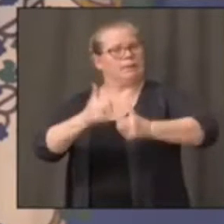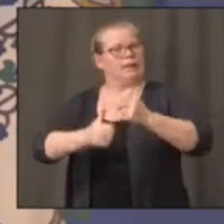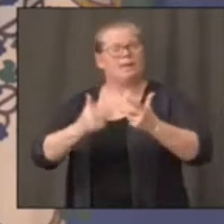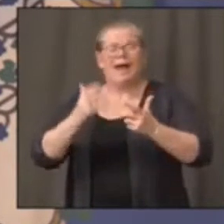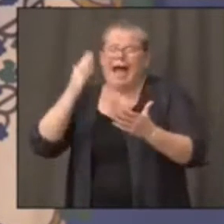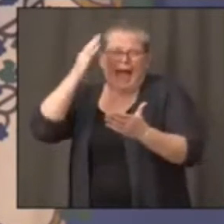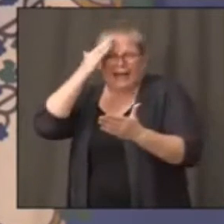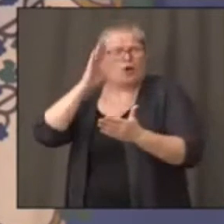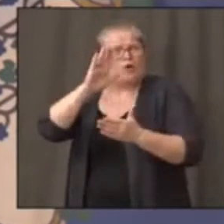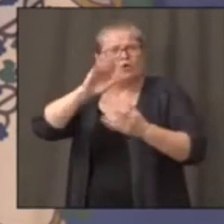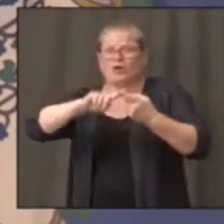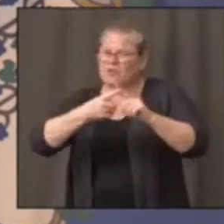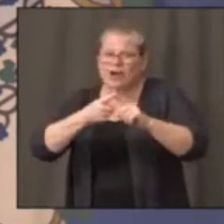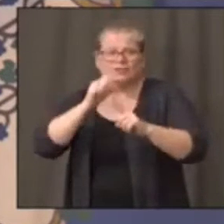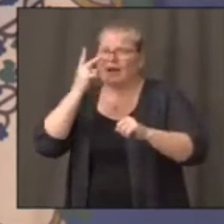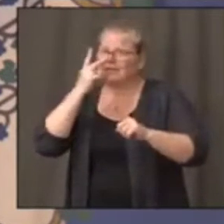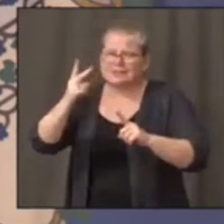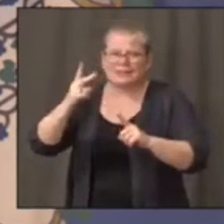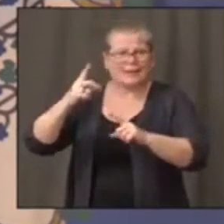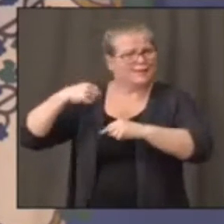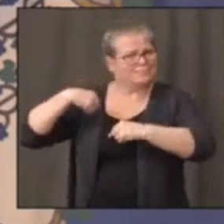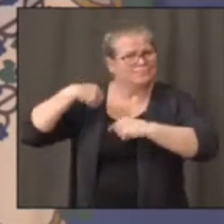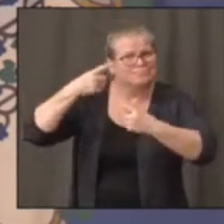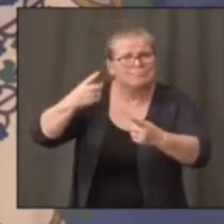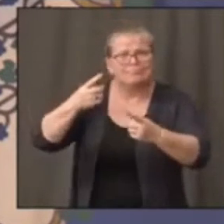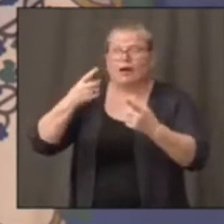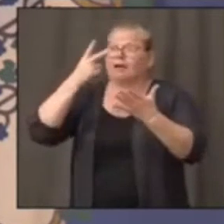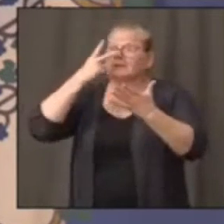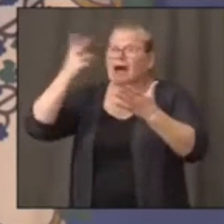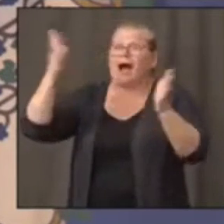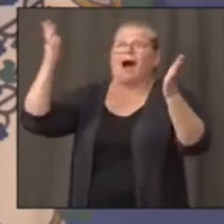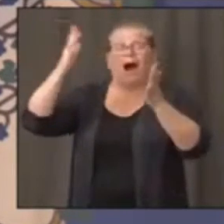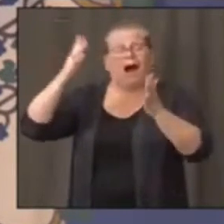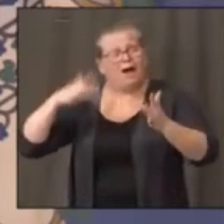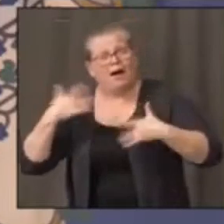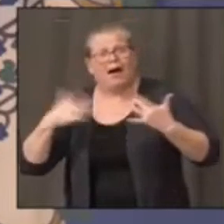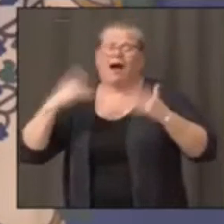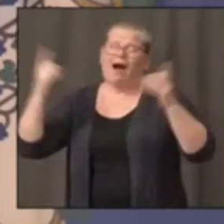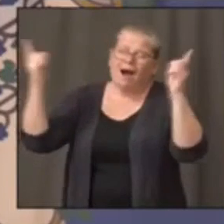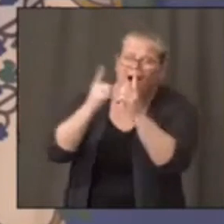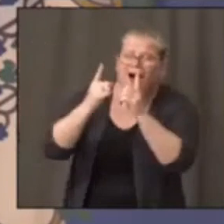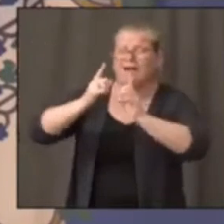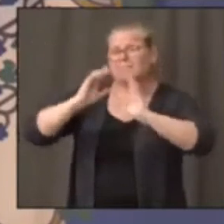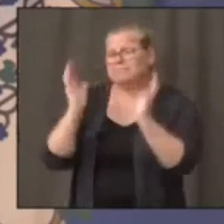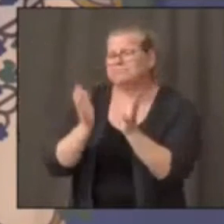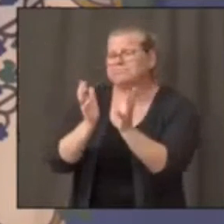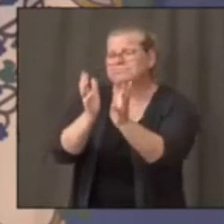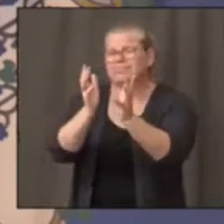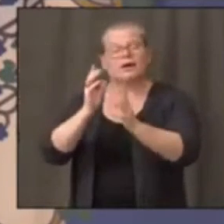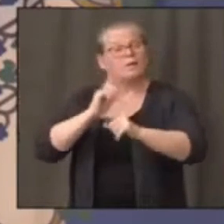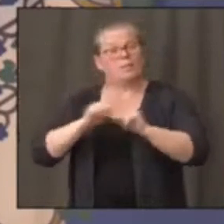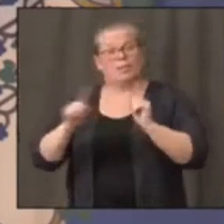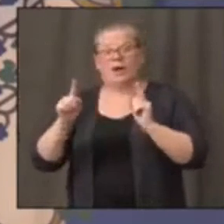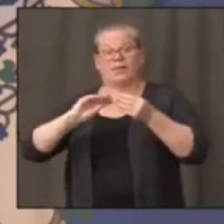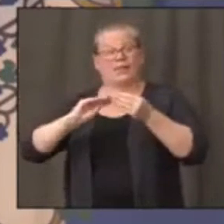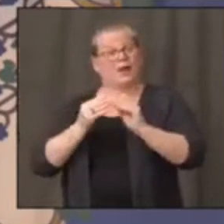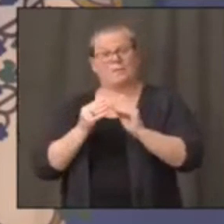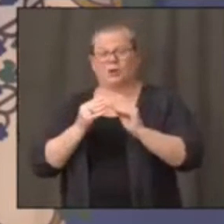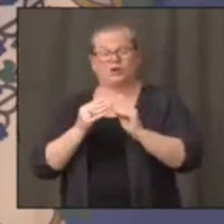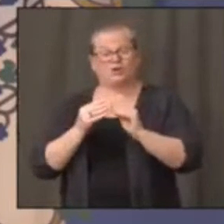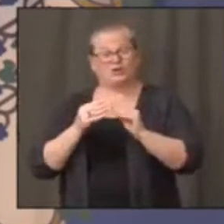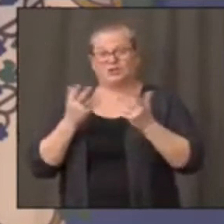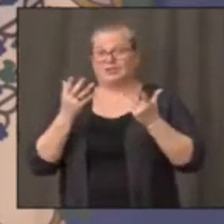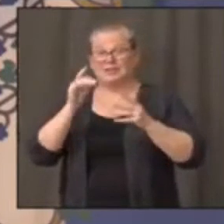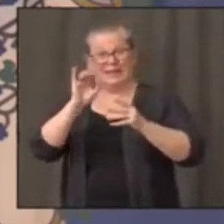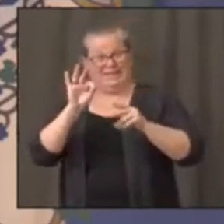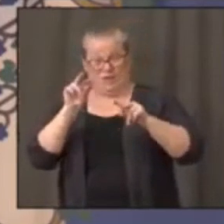time. But I must tell you, when you look at the numbers in Connecticut and you look what's going on around the country, especially in those southern states, that could be